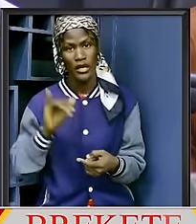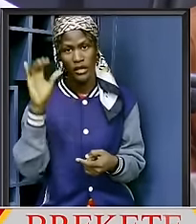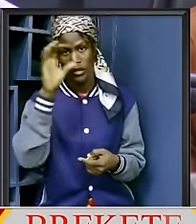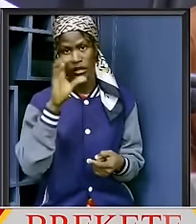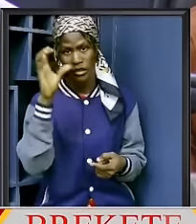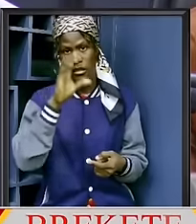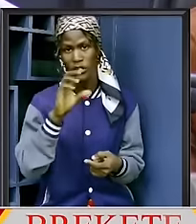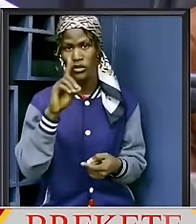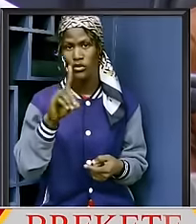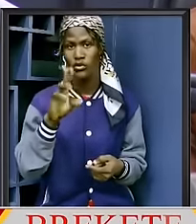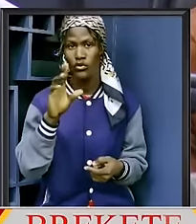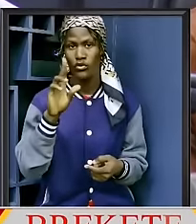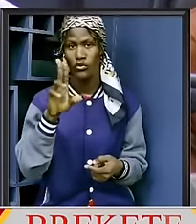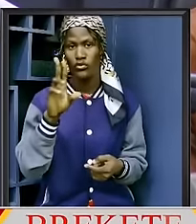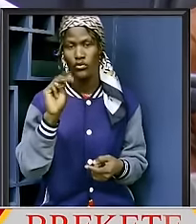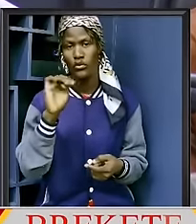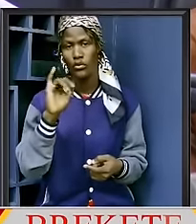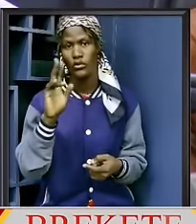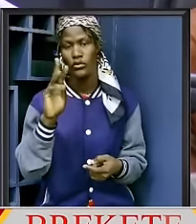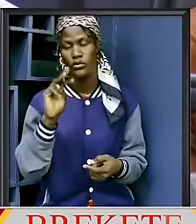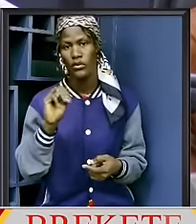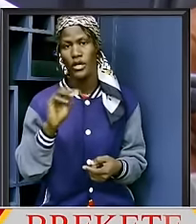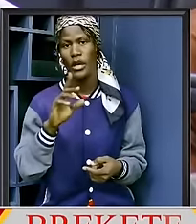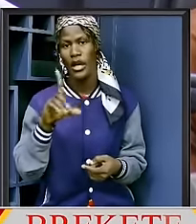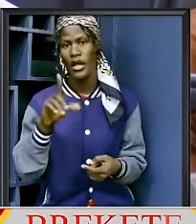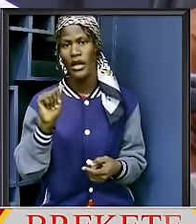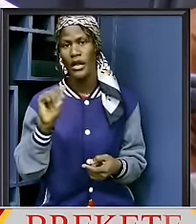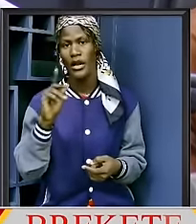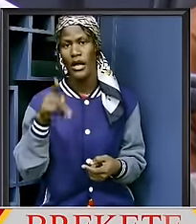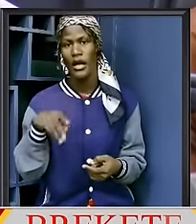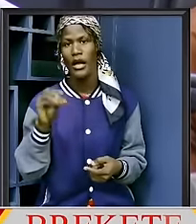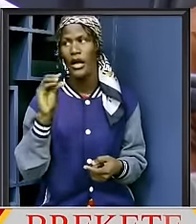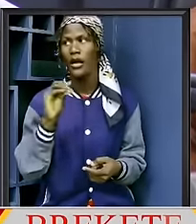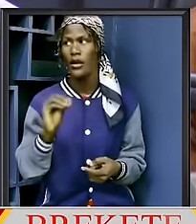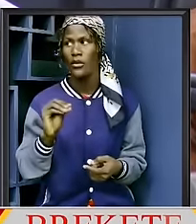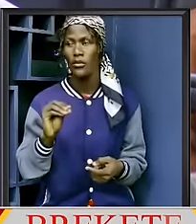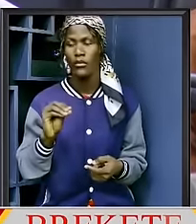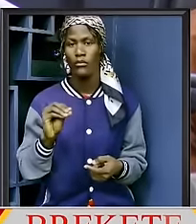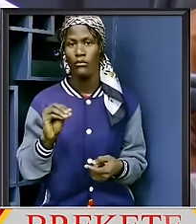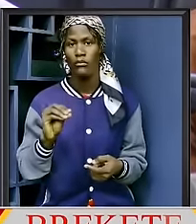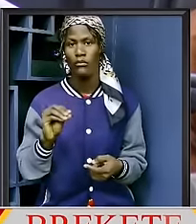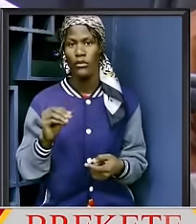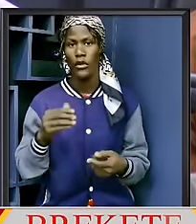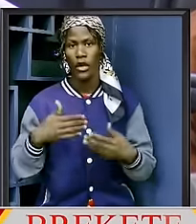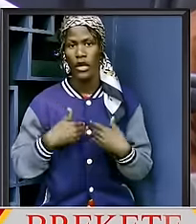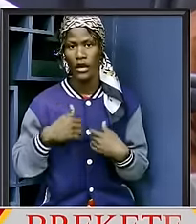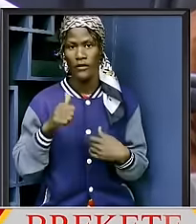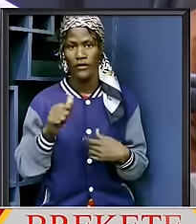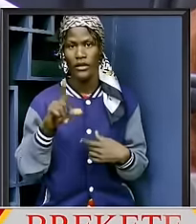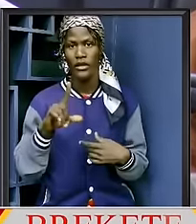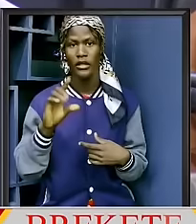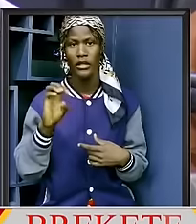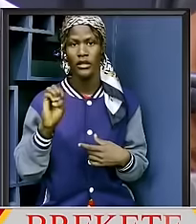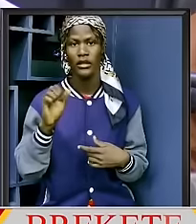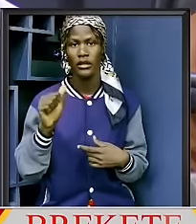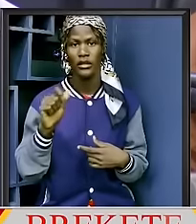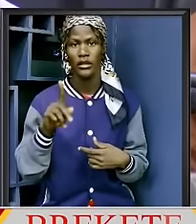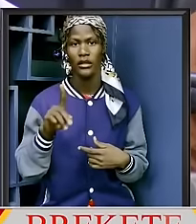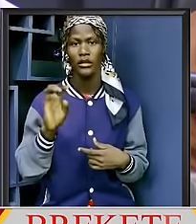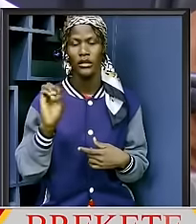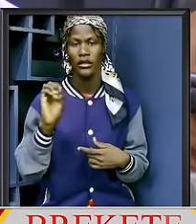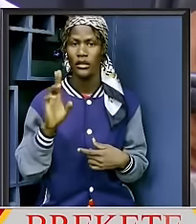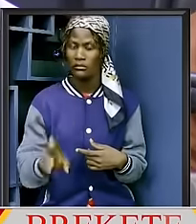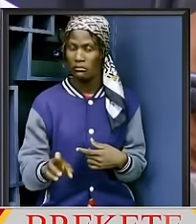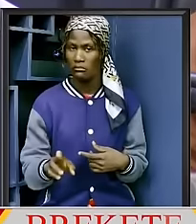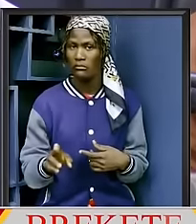they give people loan. This is how they do it. They do it in group, or you have a leader, you have somebody that will be controlling it, even if the marketer goes there.